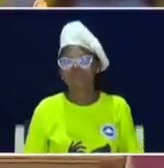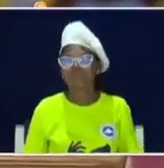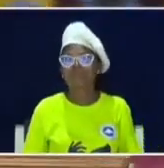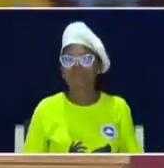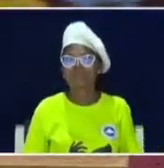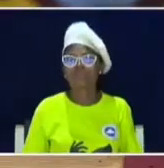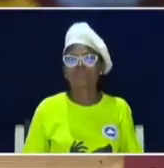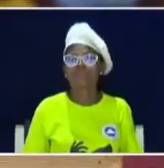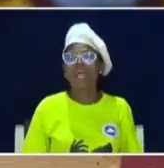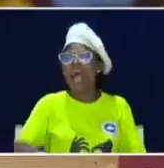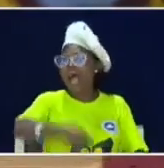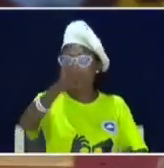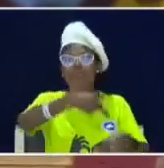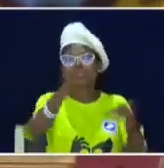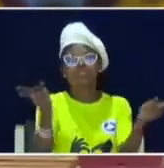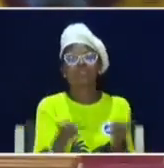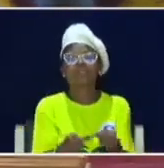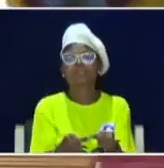High places.